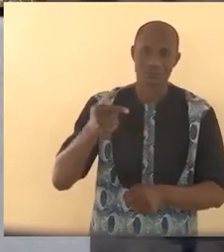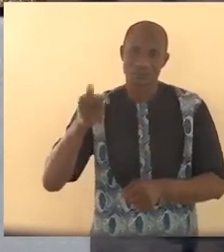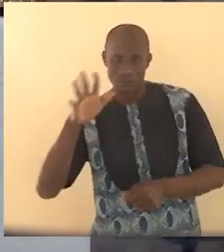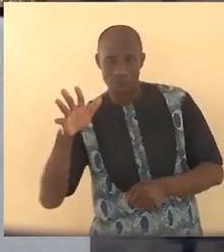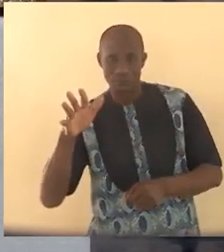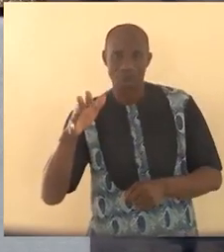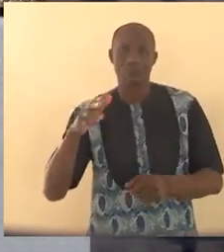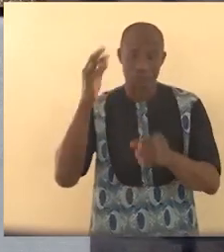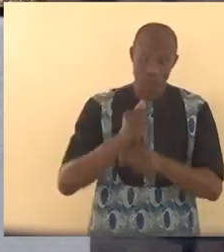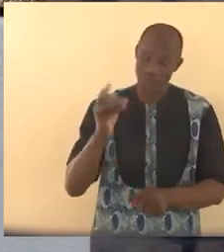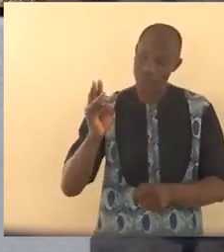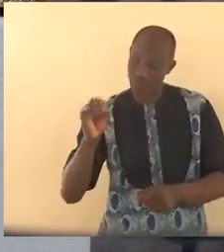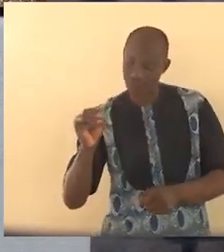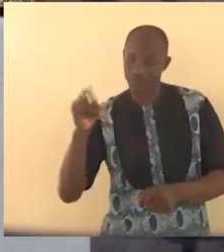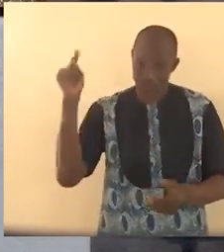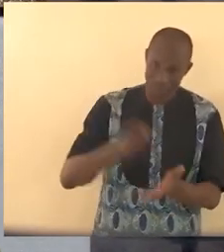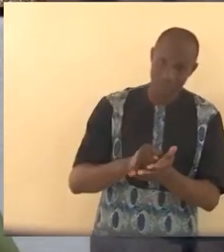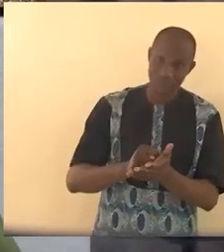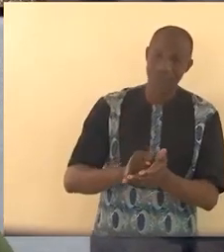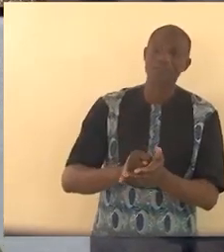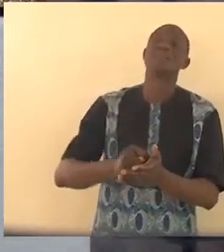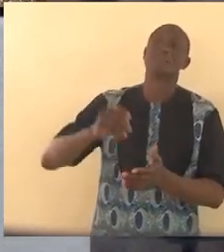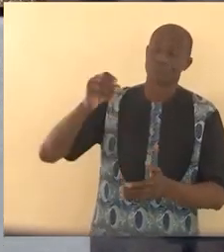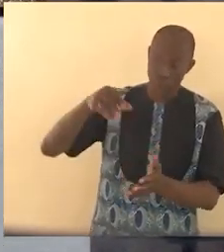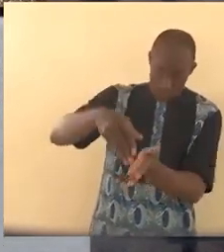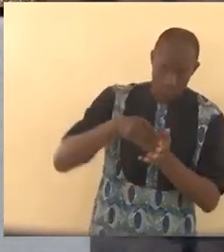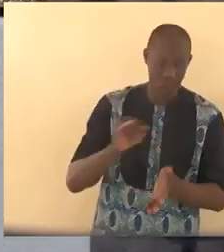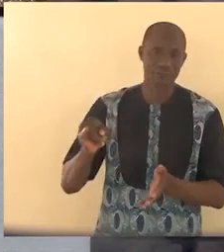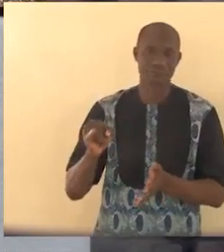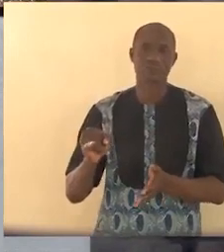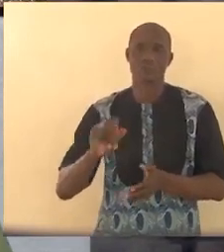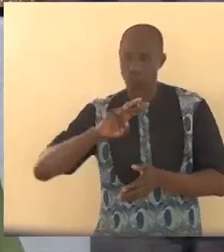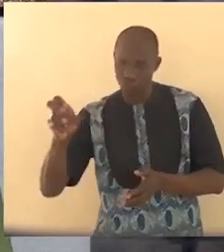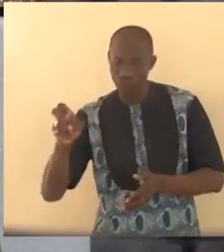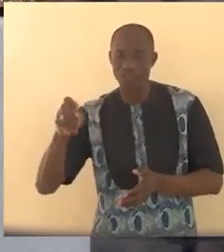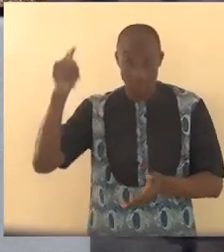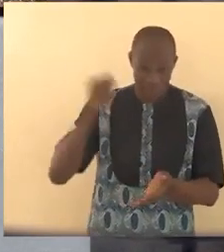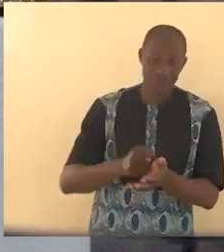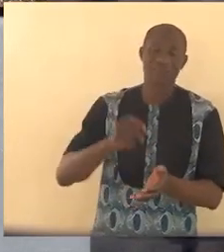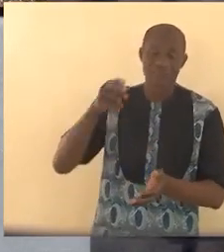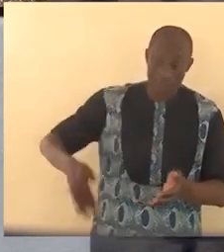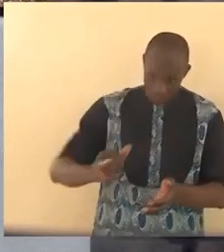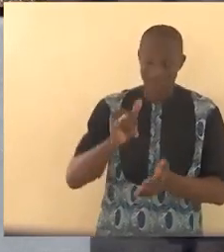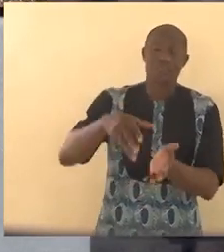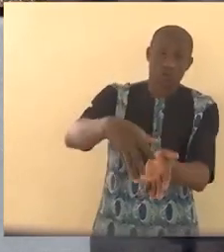started getting 60,000, he's still owing. When he started getting 200,000, he's owing. When he started getting 500,000, he's still